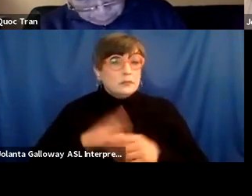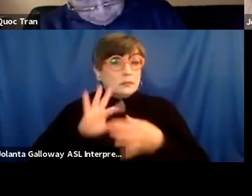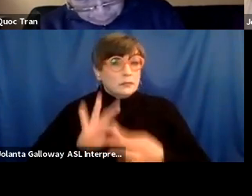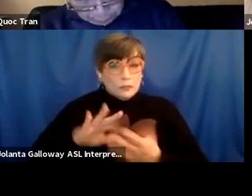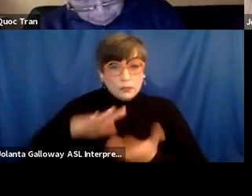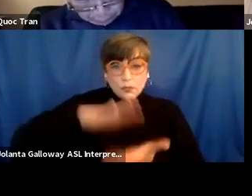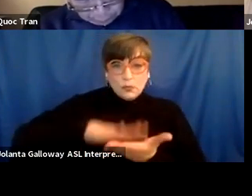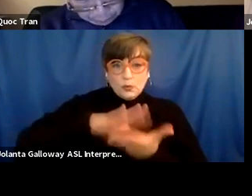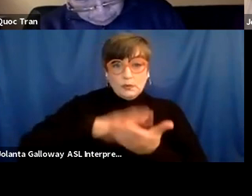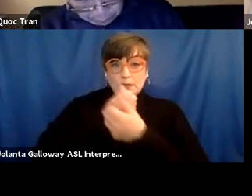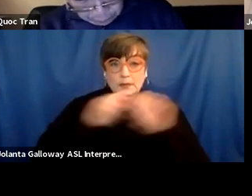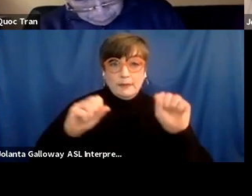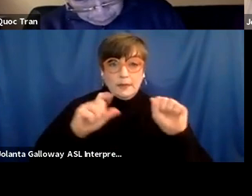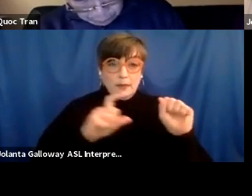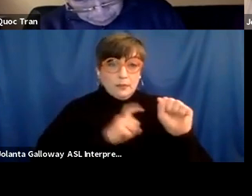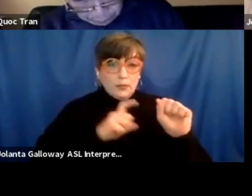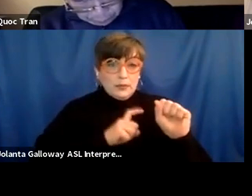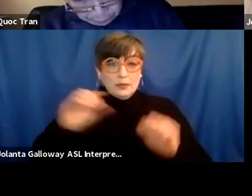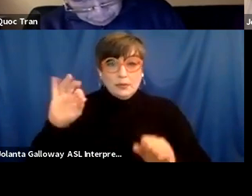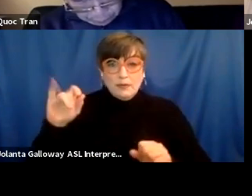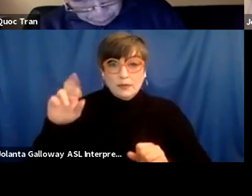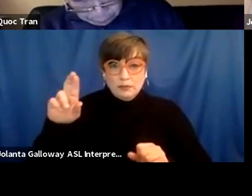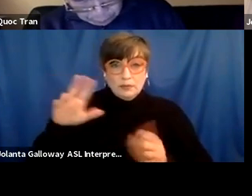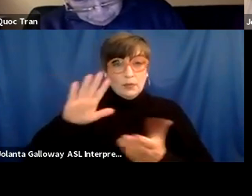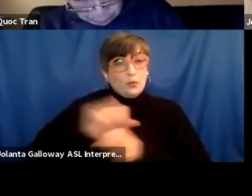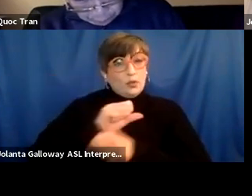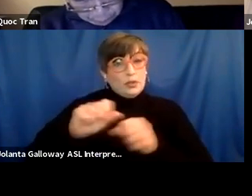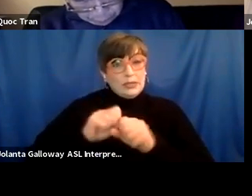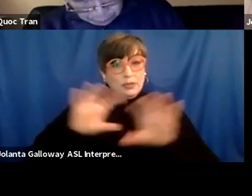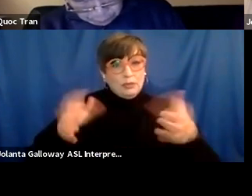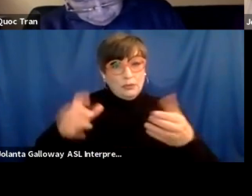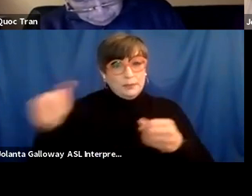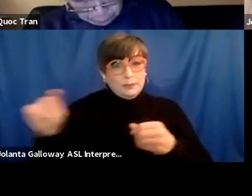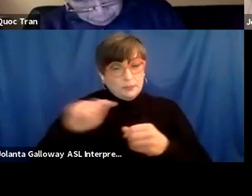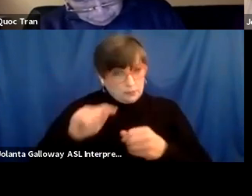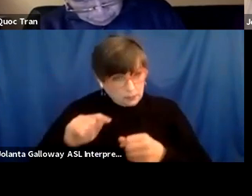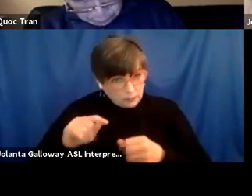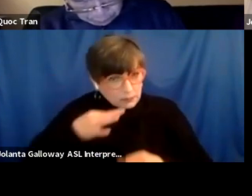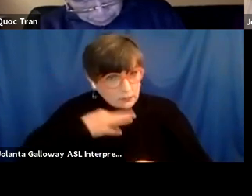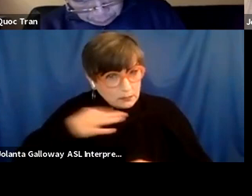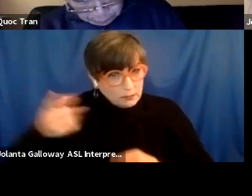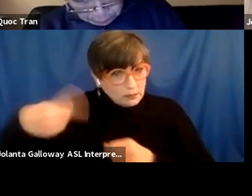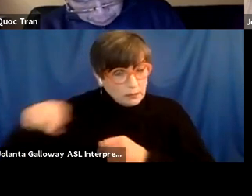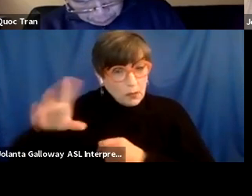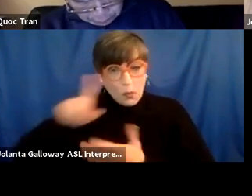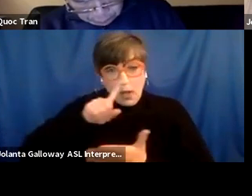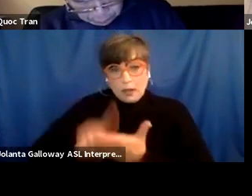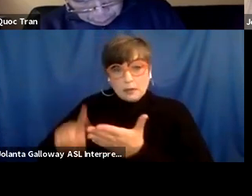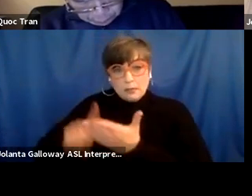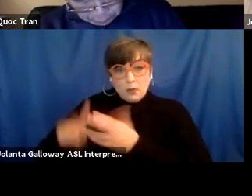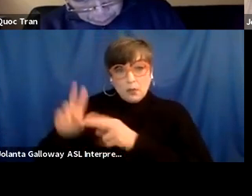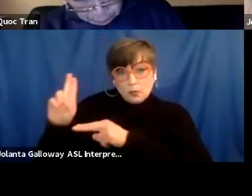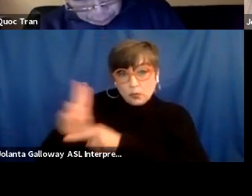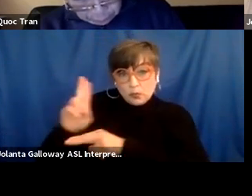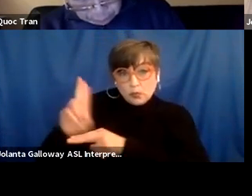safety police officers and the working group, will they also be exploring the use and